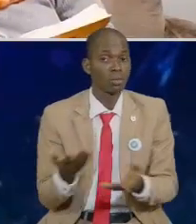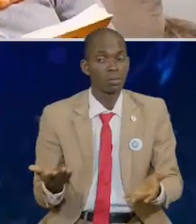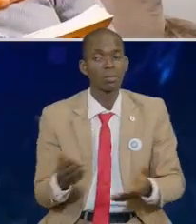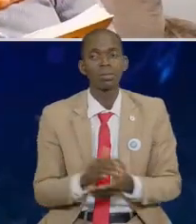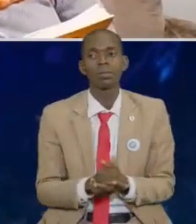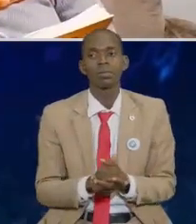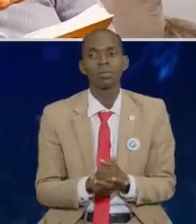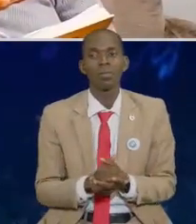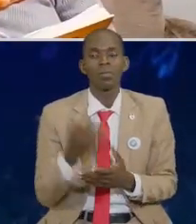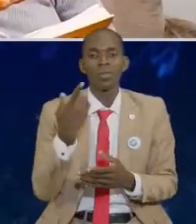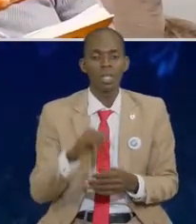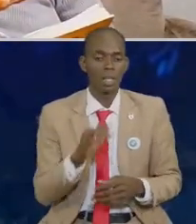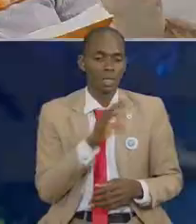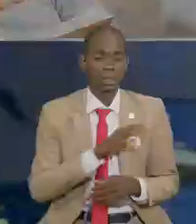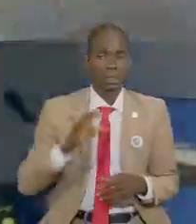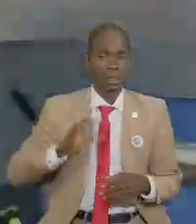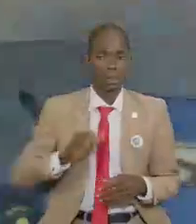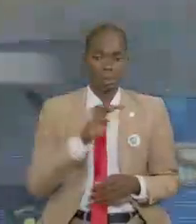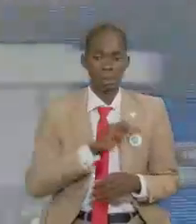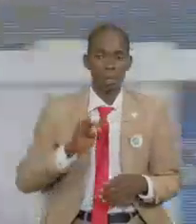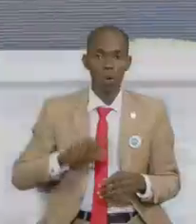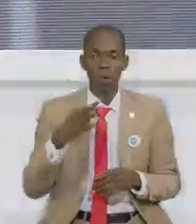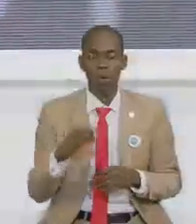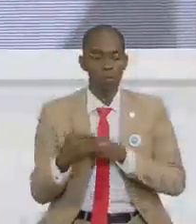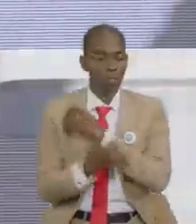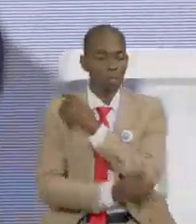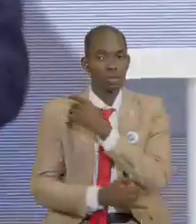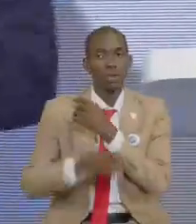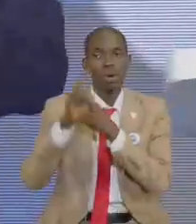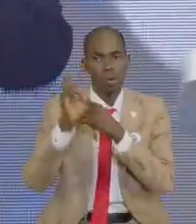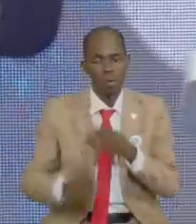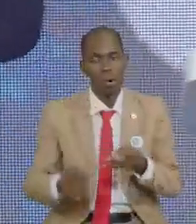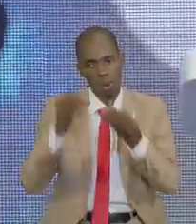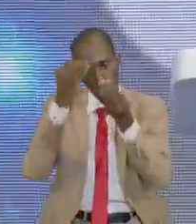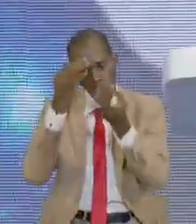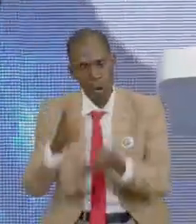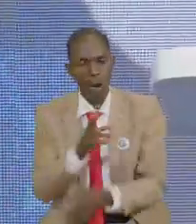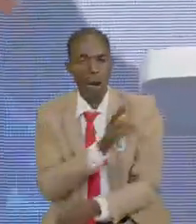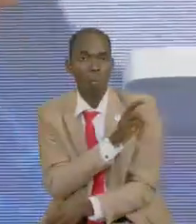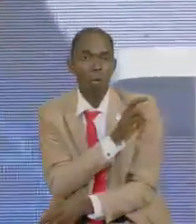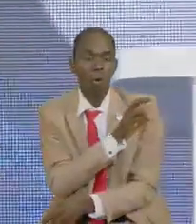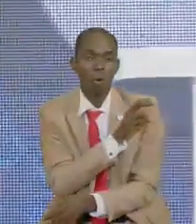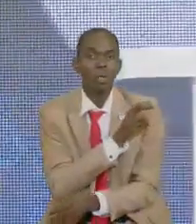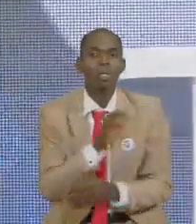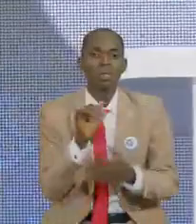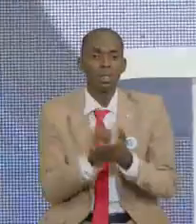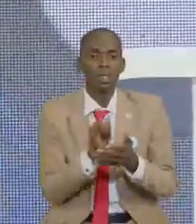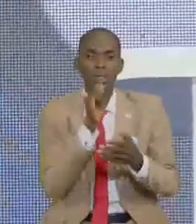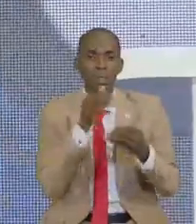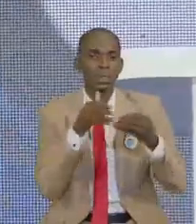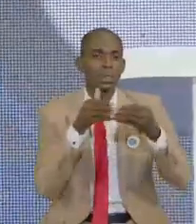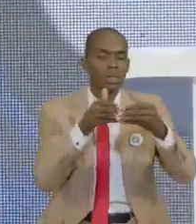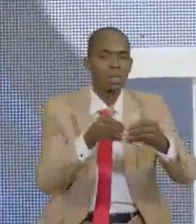The citizens of the country have to obey the policeman directing the